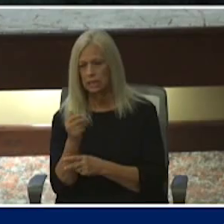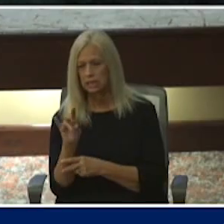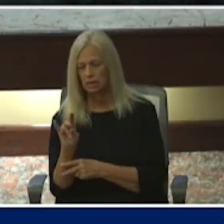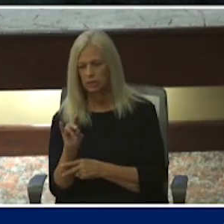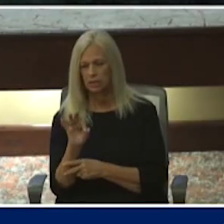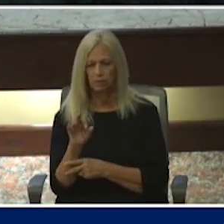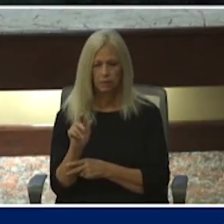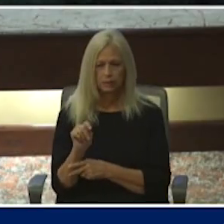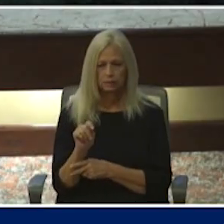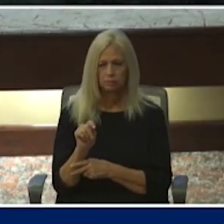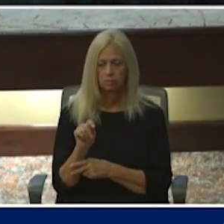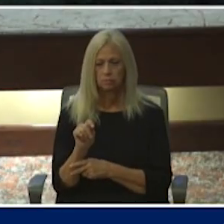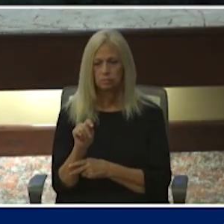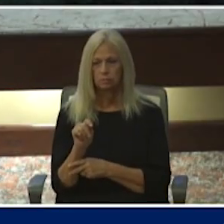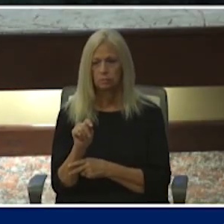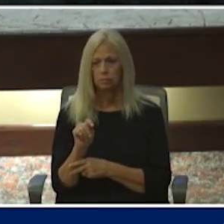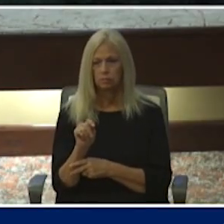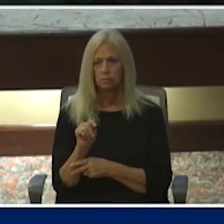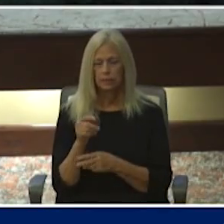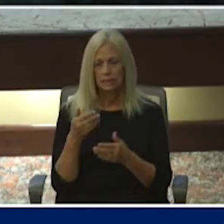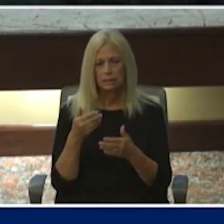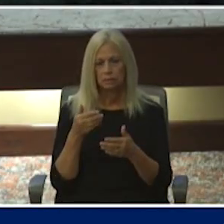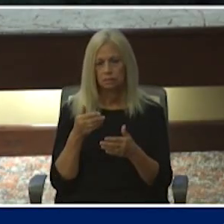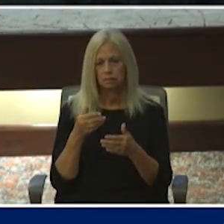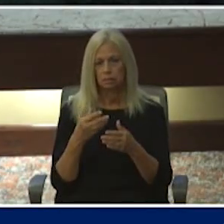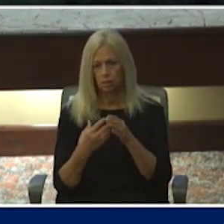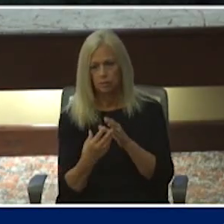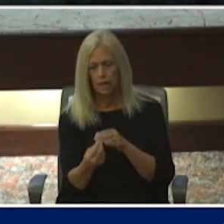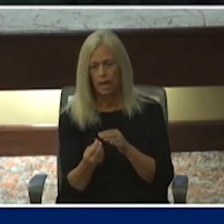It comes out right underneath Clay, right here.